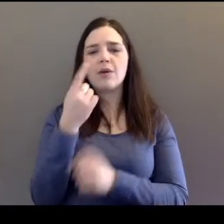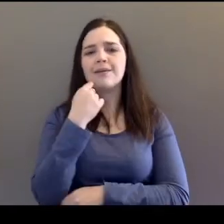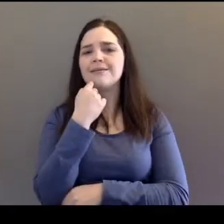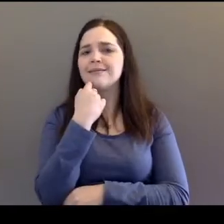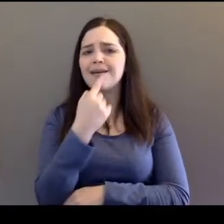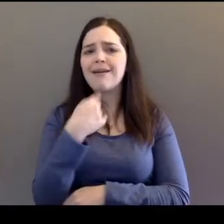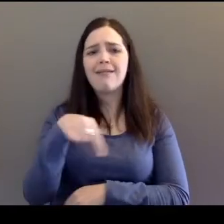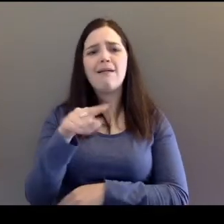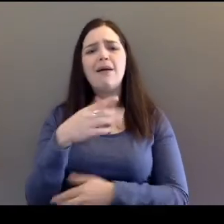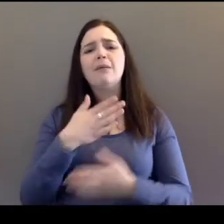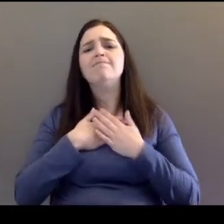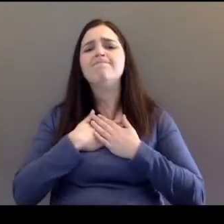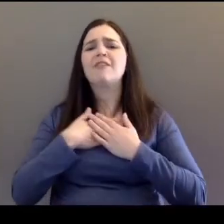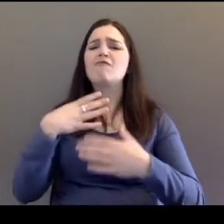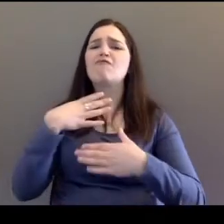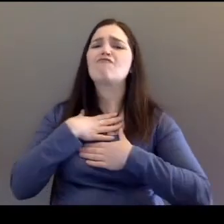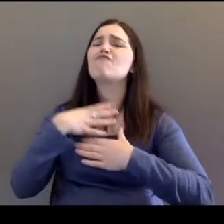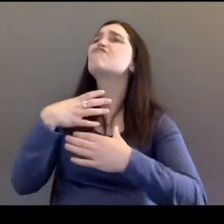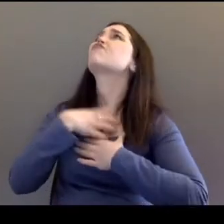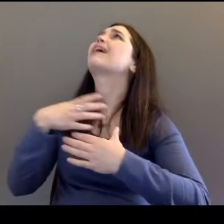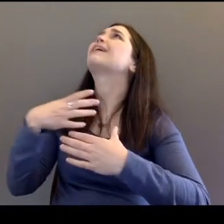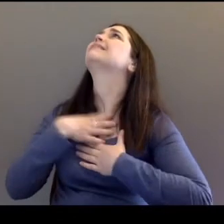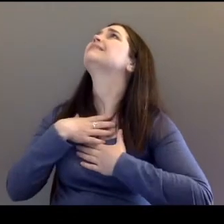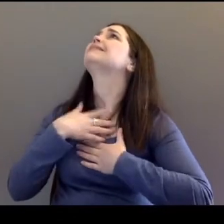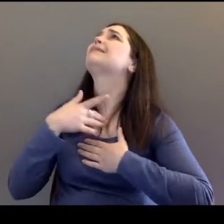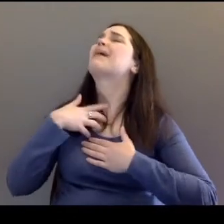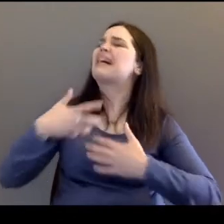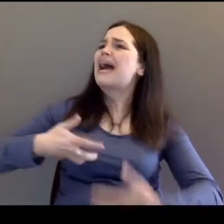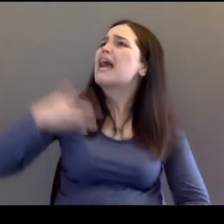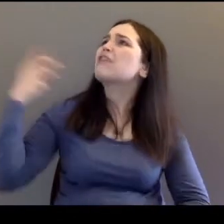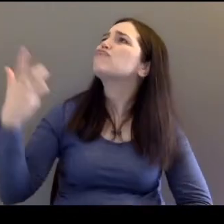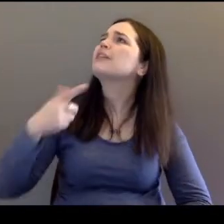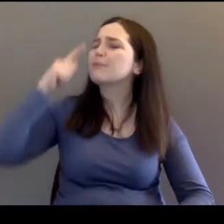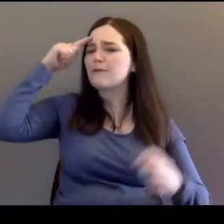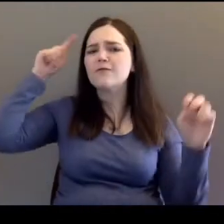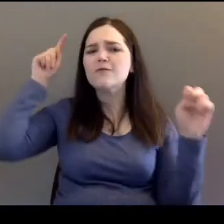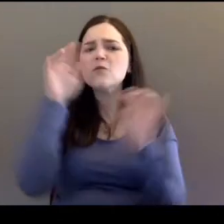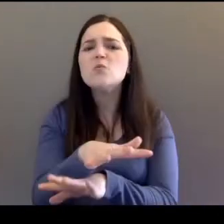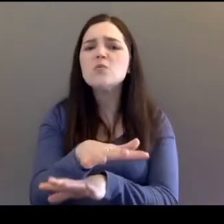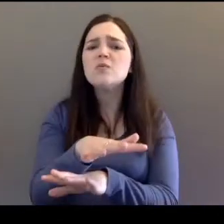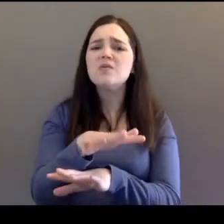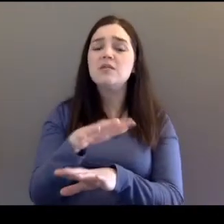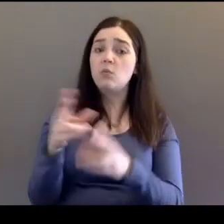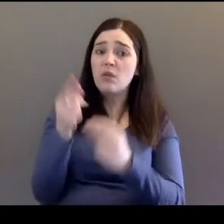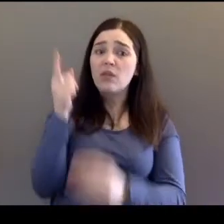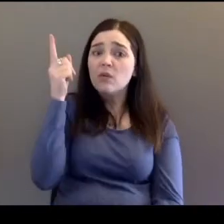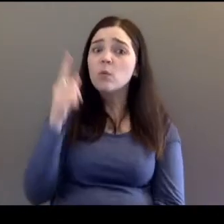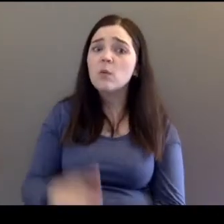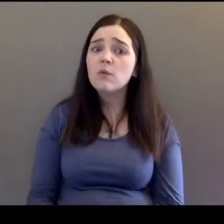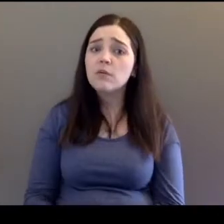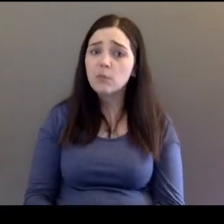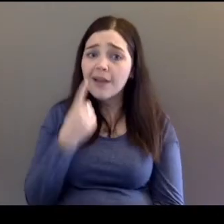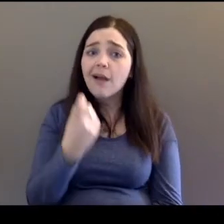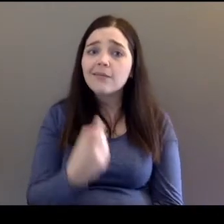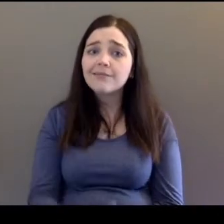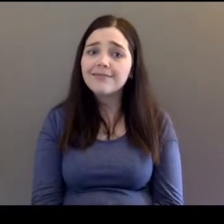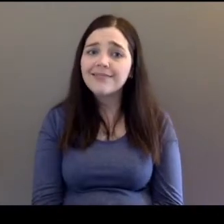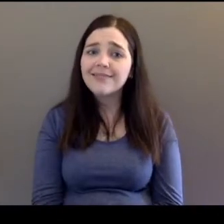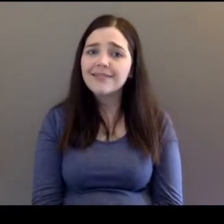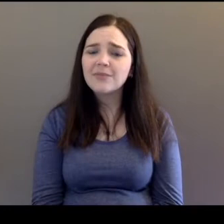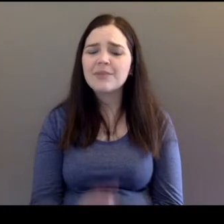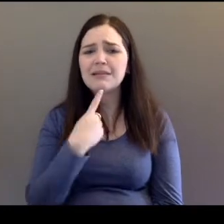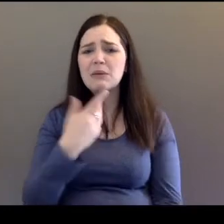we're scared. We can tell him we're angry and confused, even with him. We can tell him that we don't know what to